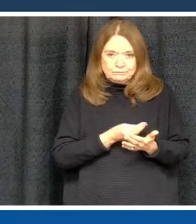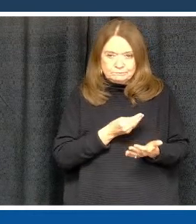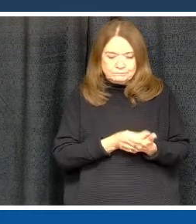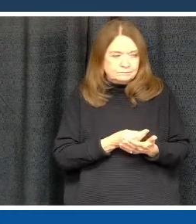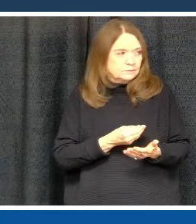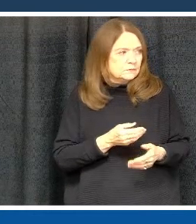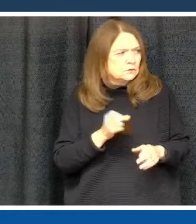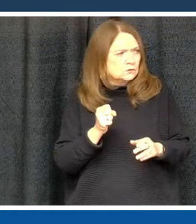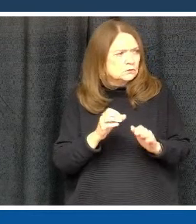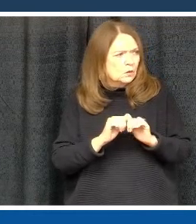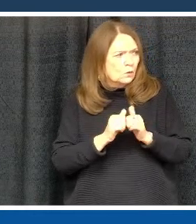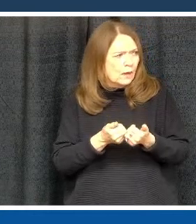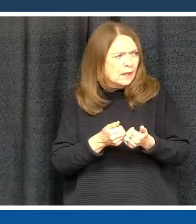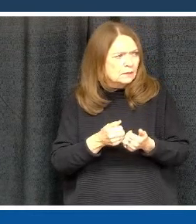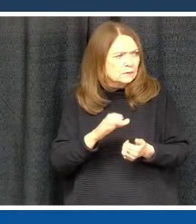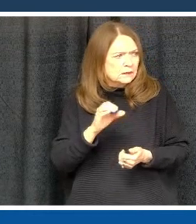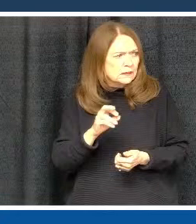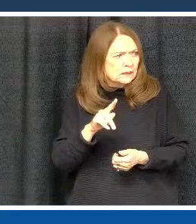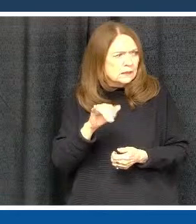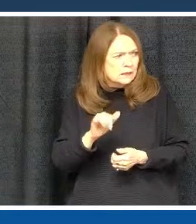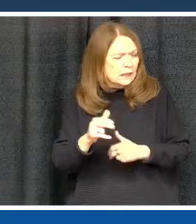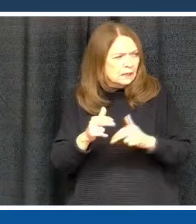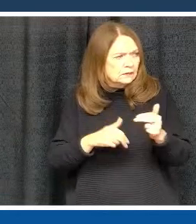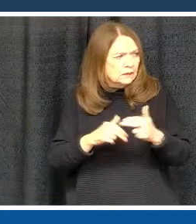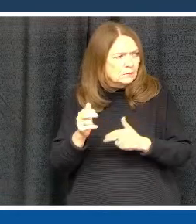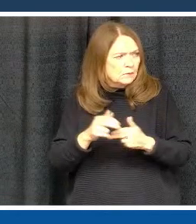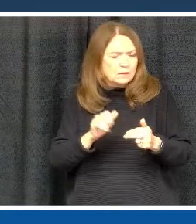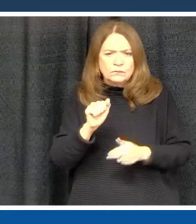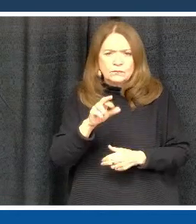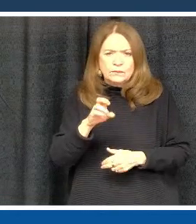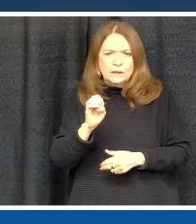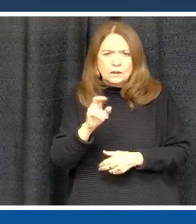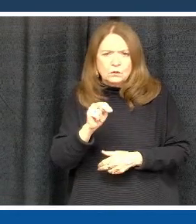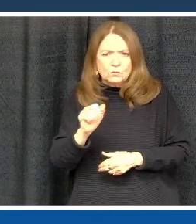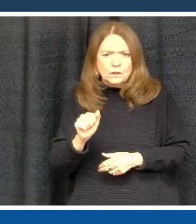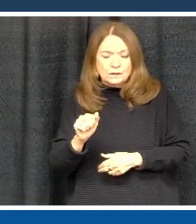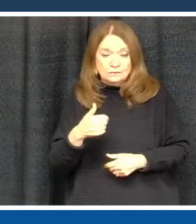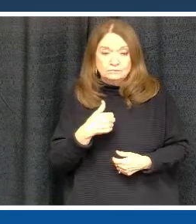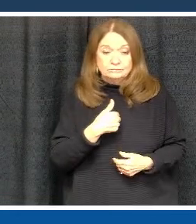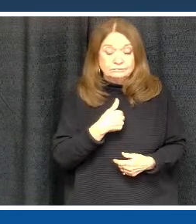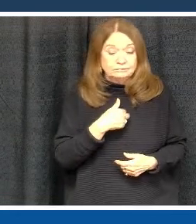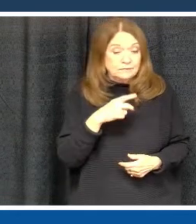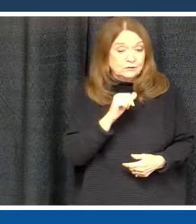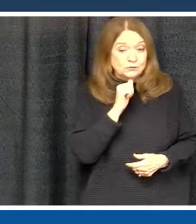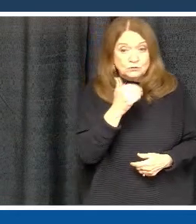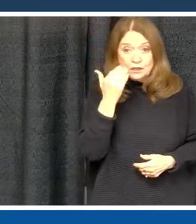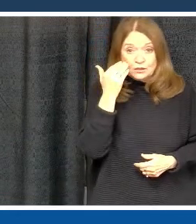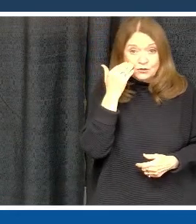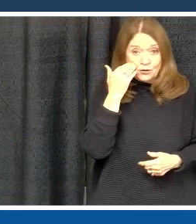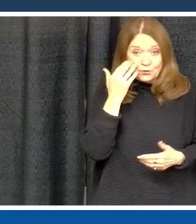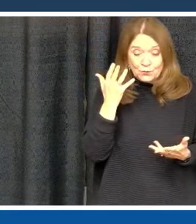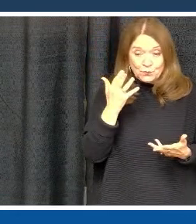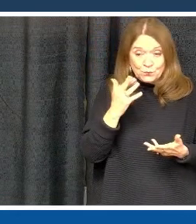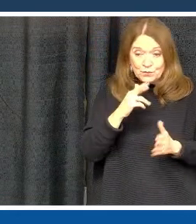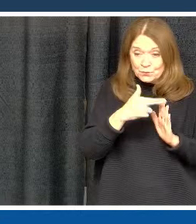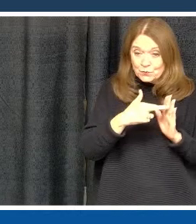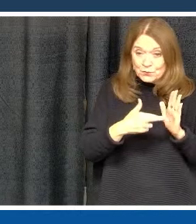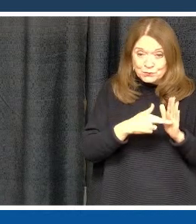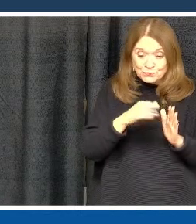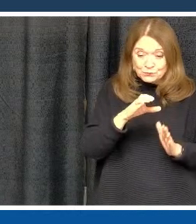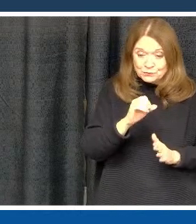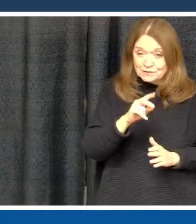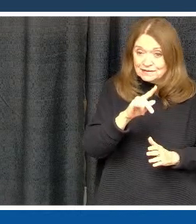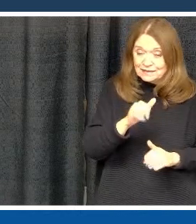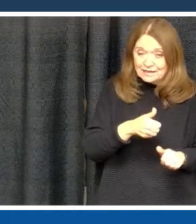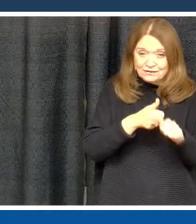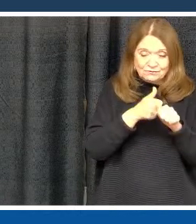did the county build the arena? I do not know what rules the county follows. I